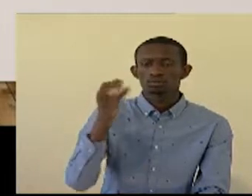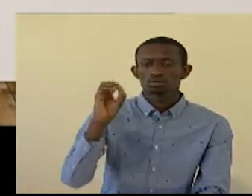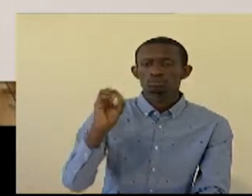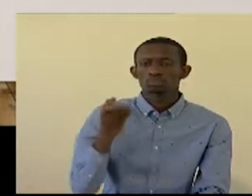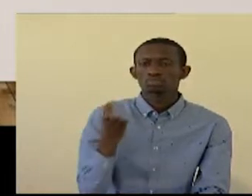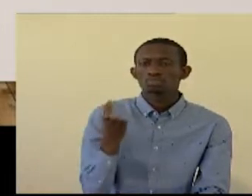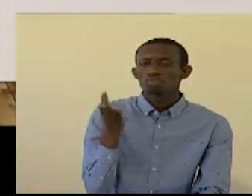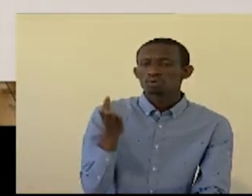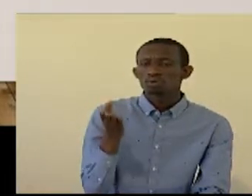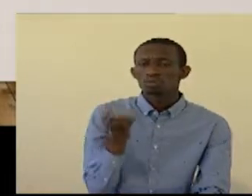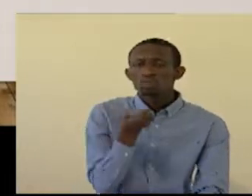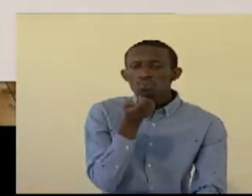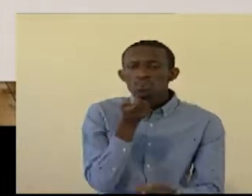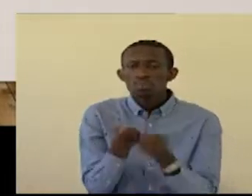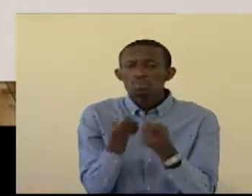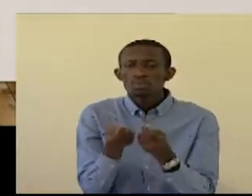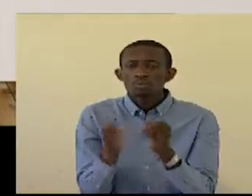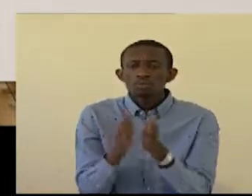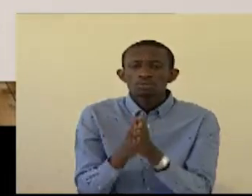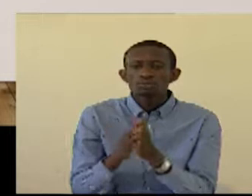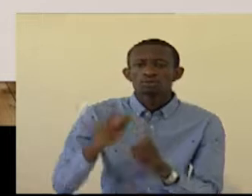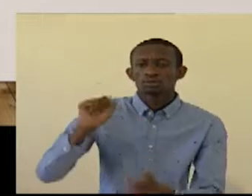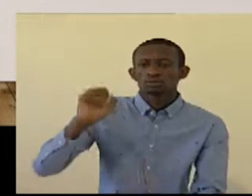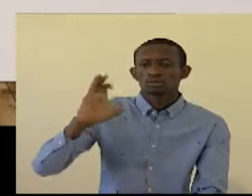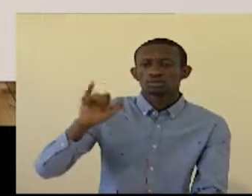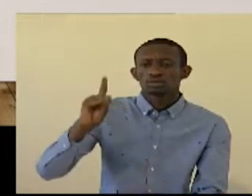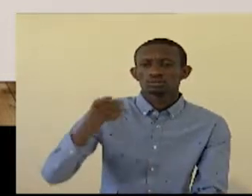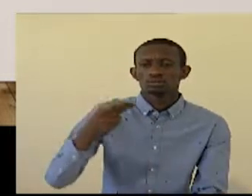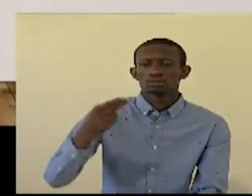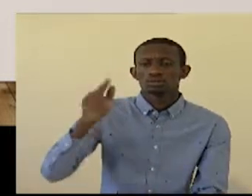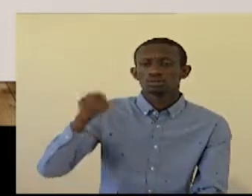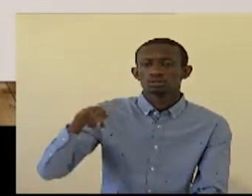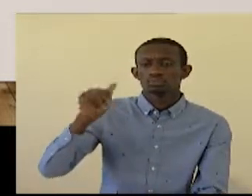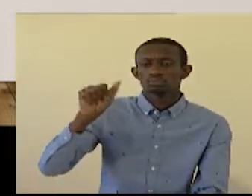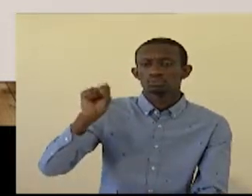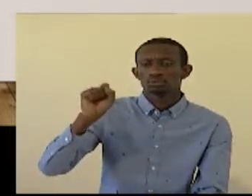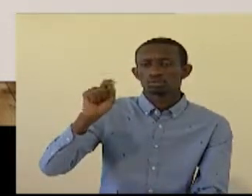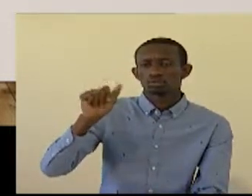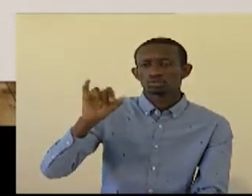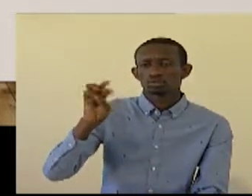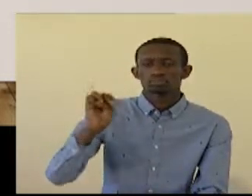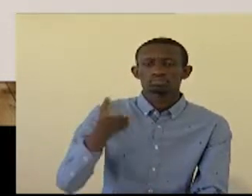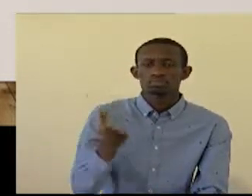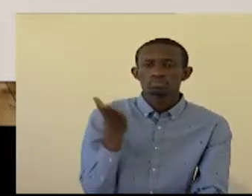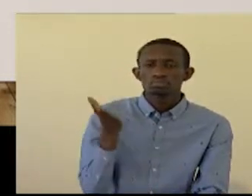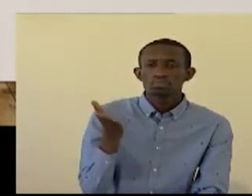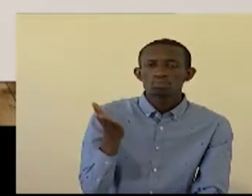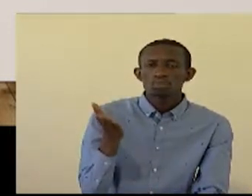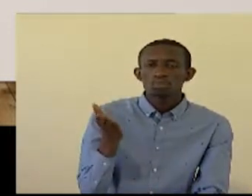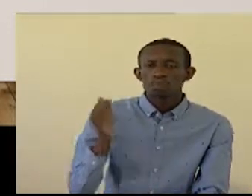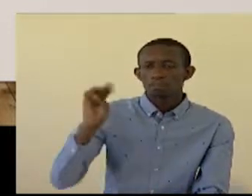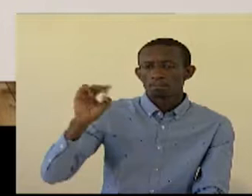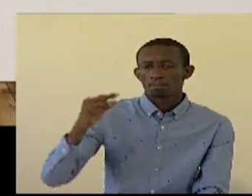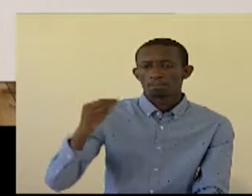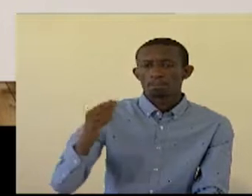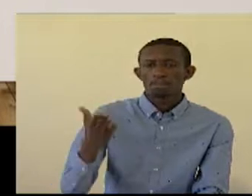Doran's reagent, but gave a yellow precipitate with Brady's reagent. All these statements have the information you have to